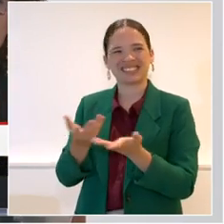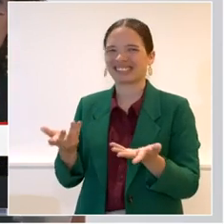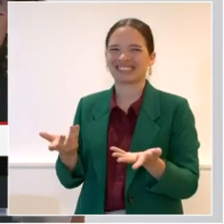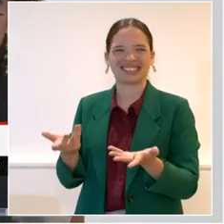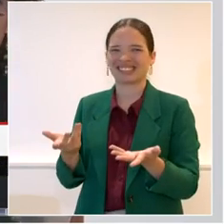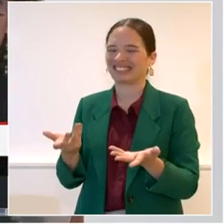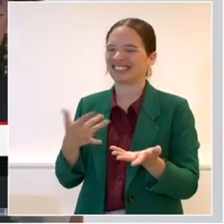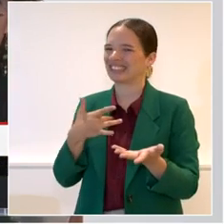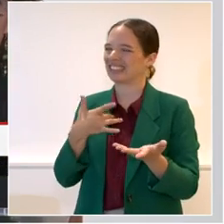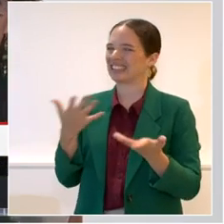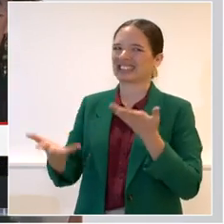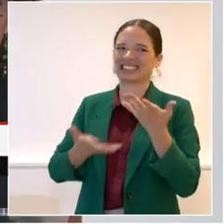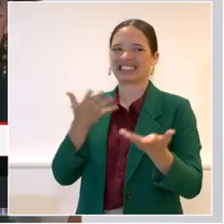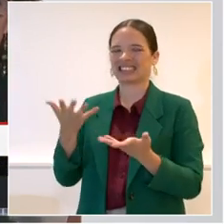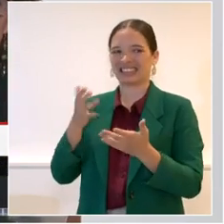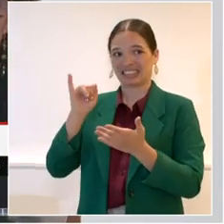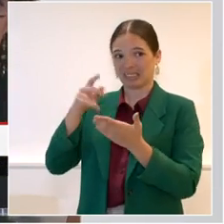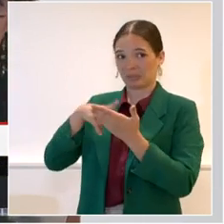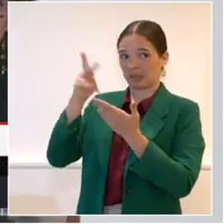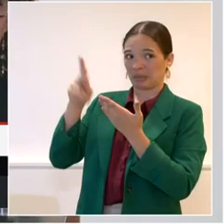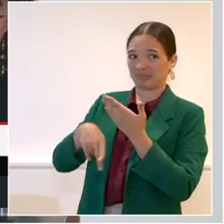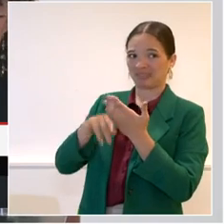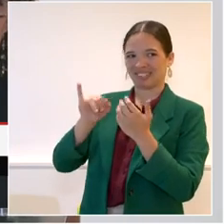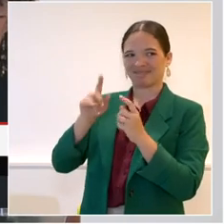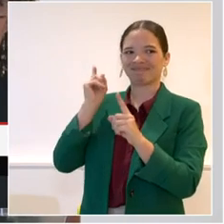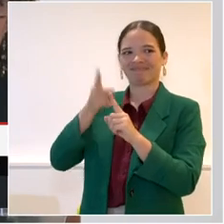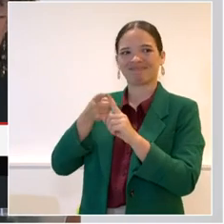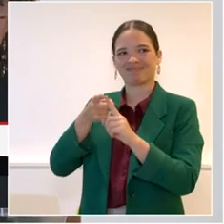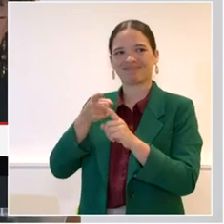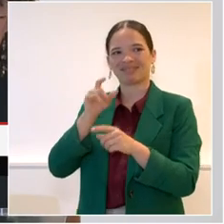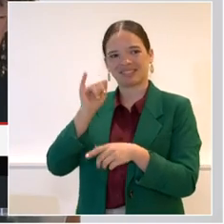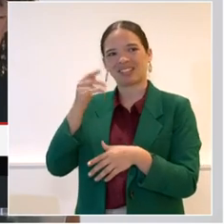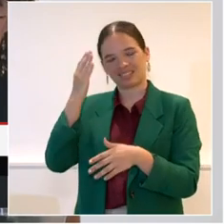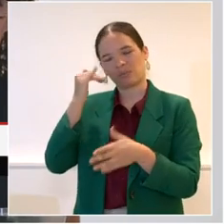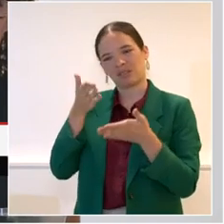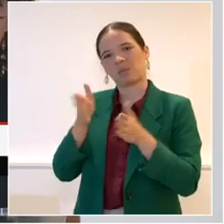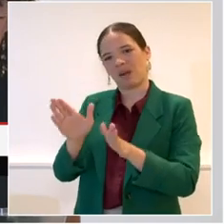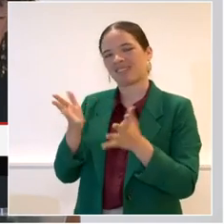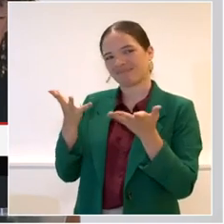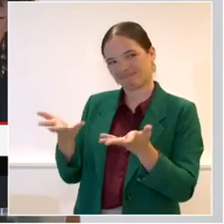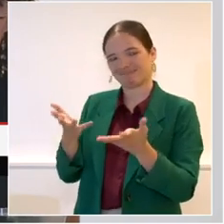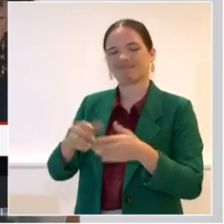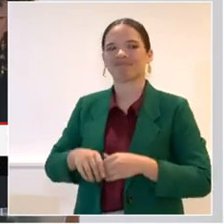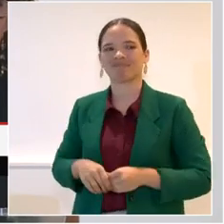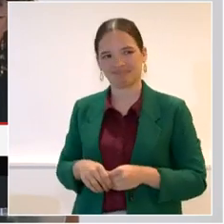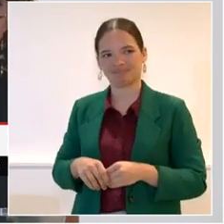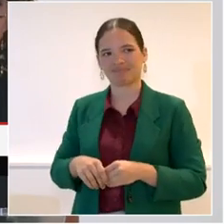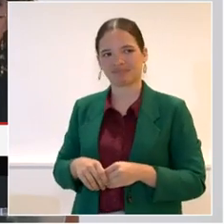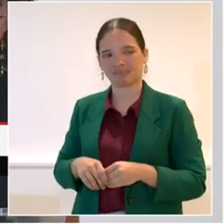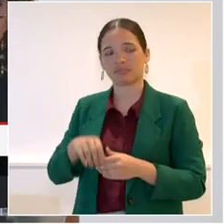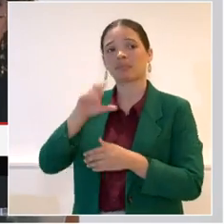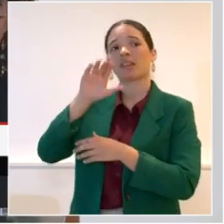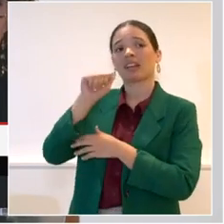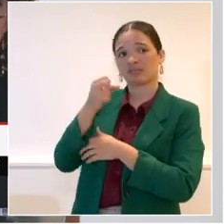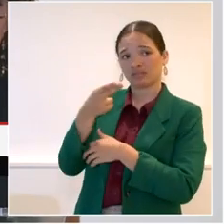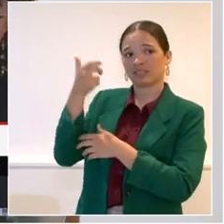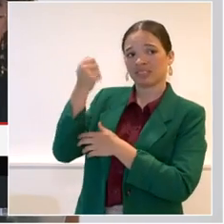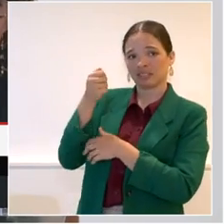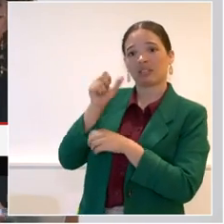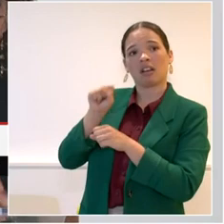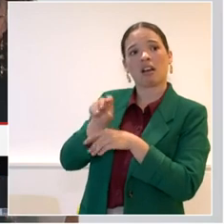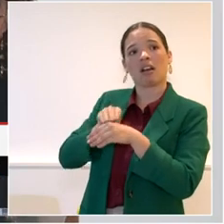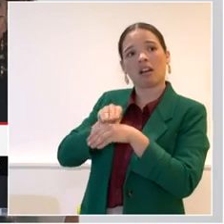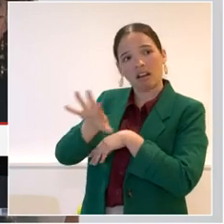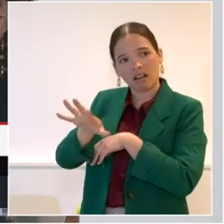these programs are designed to foster. And so where we think that cash can make the difference, and